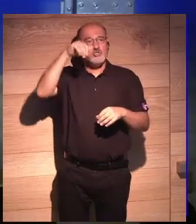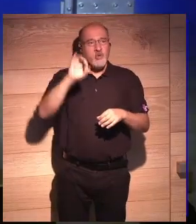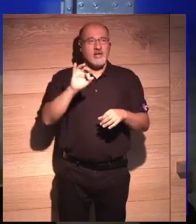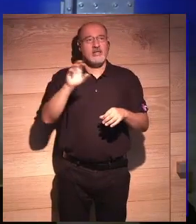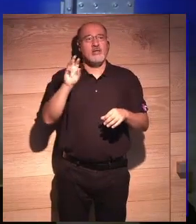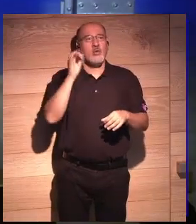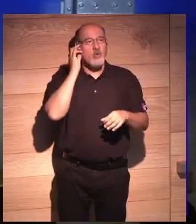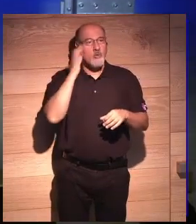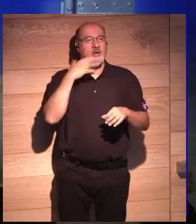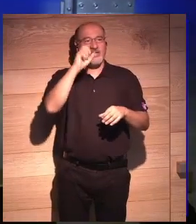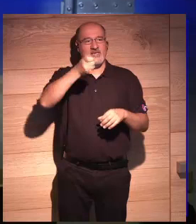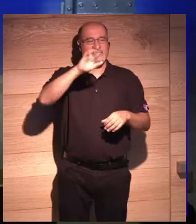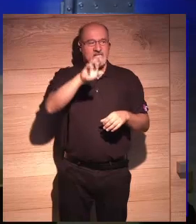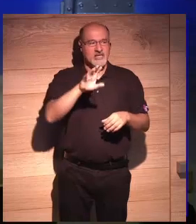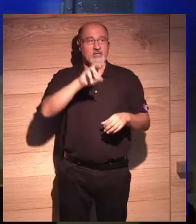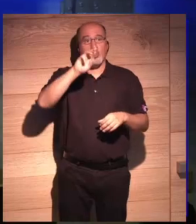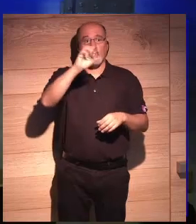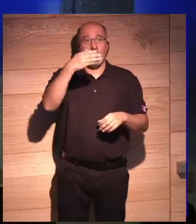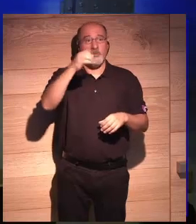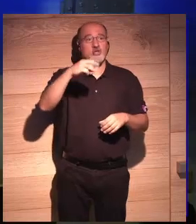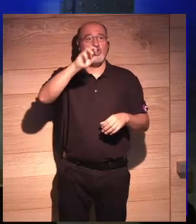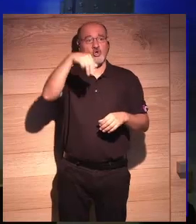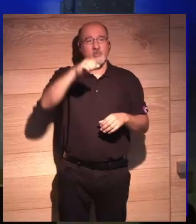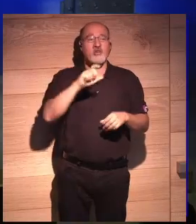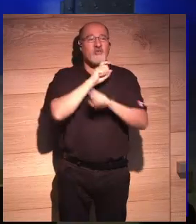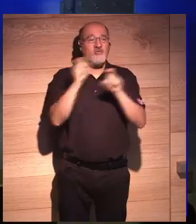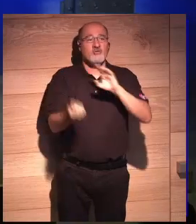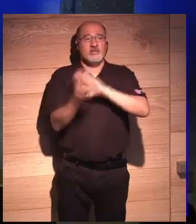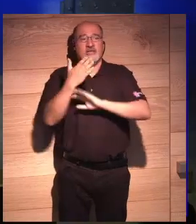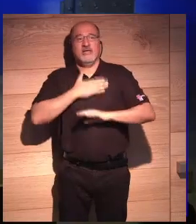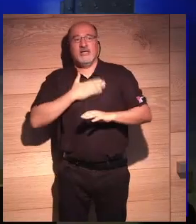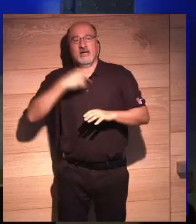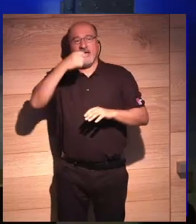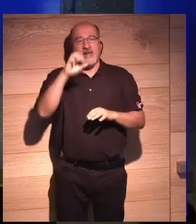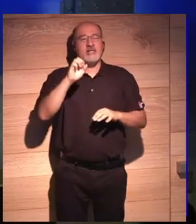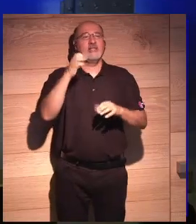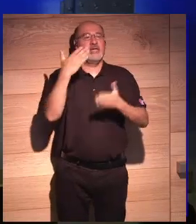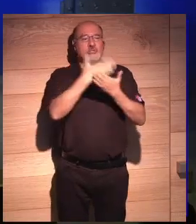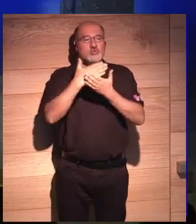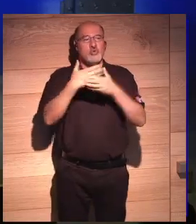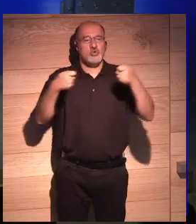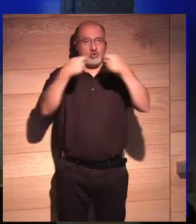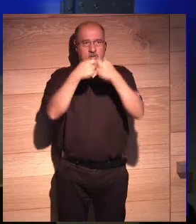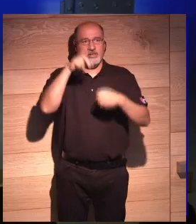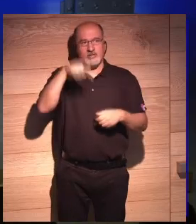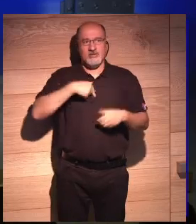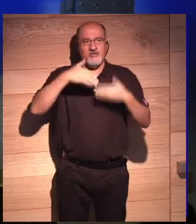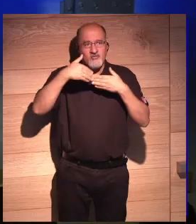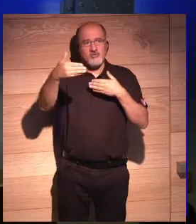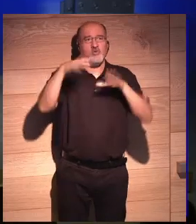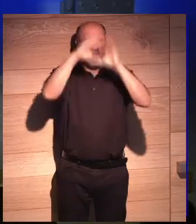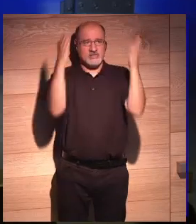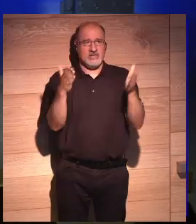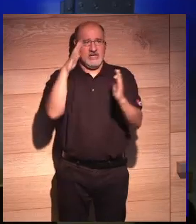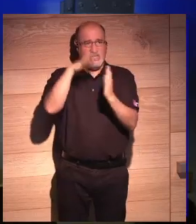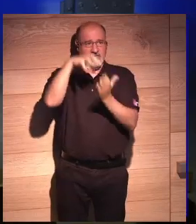at Itobari, creator of Woman in XR, Roberto Romero, founder of Granner School Company and